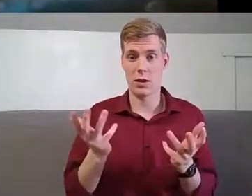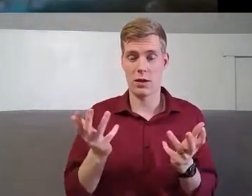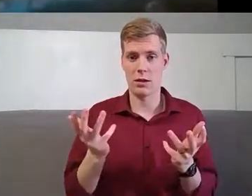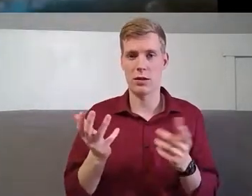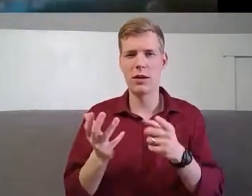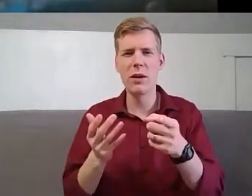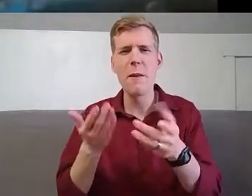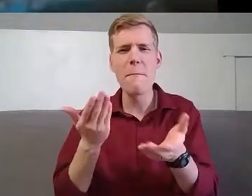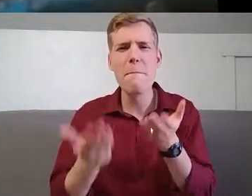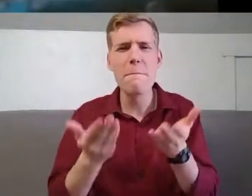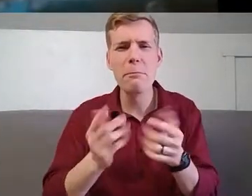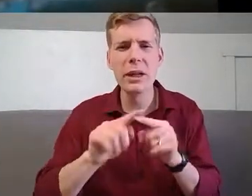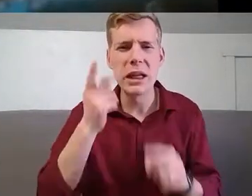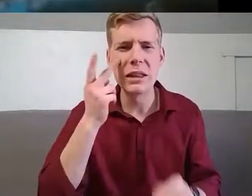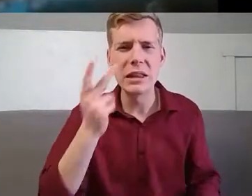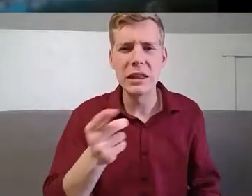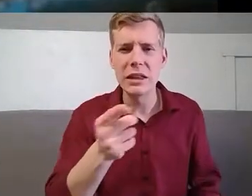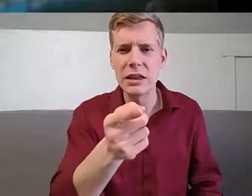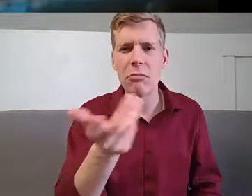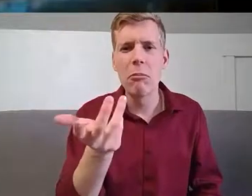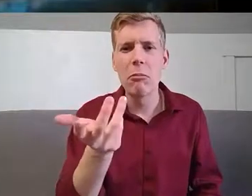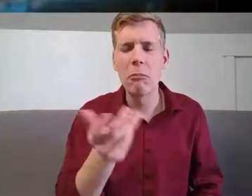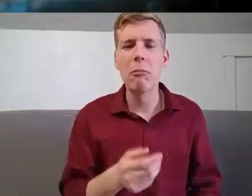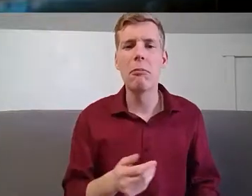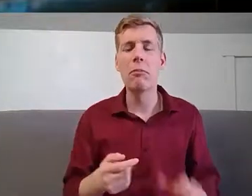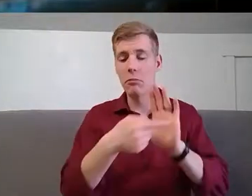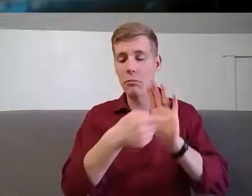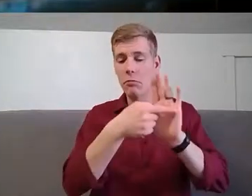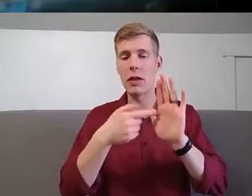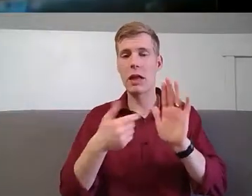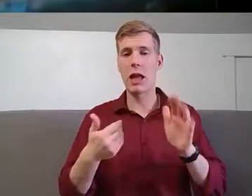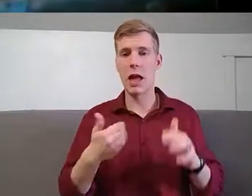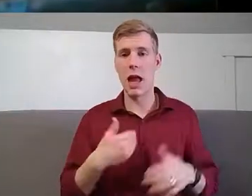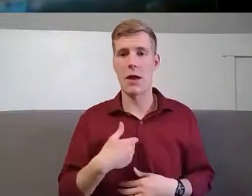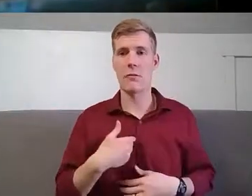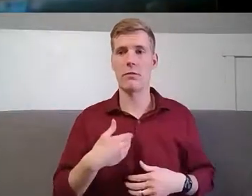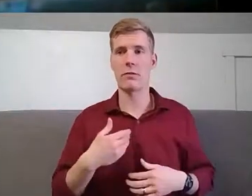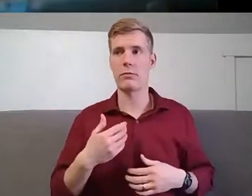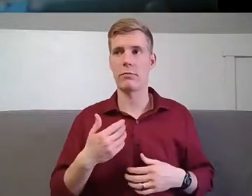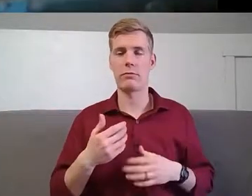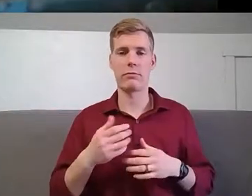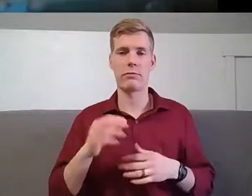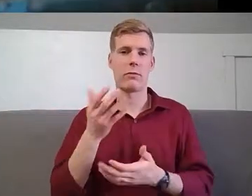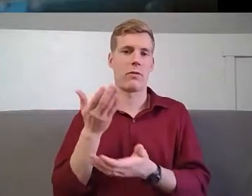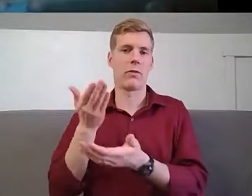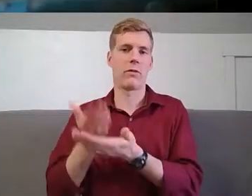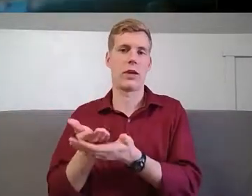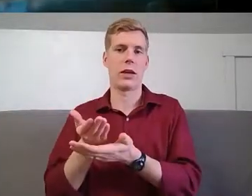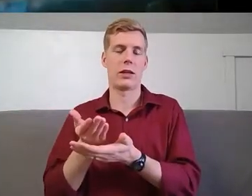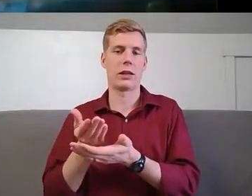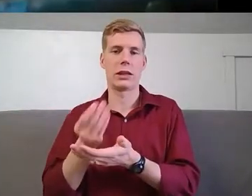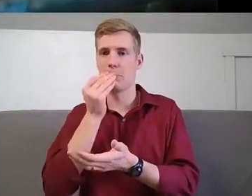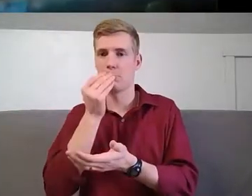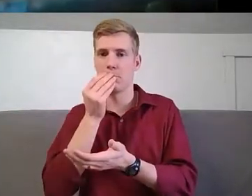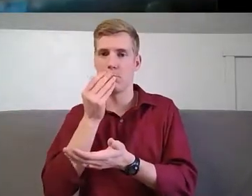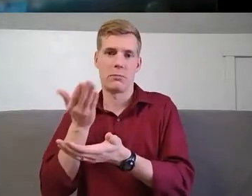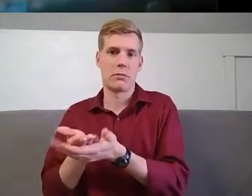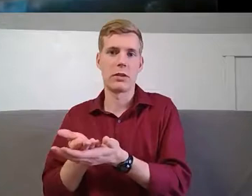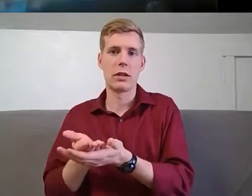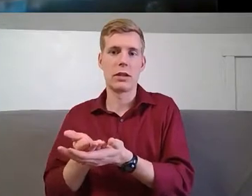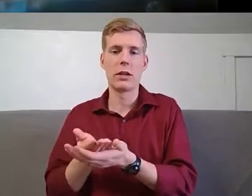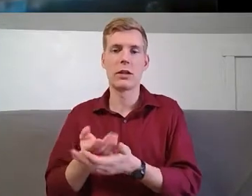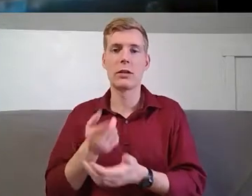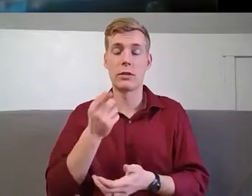I hope you can see that, is there are supplemental facts on the bottle for those oils that you can take